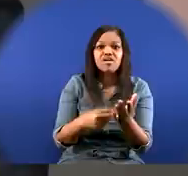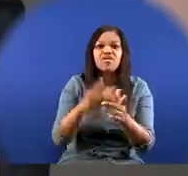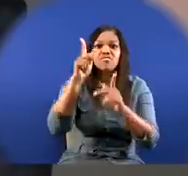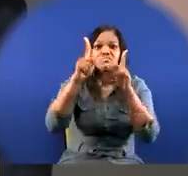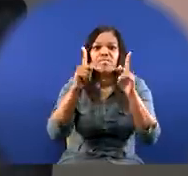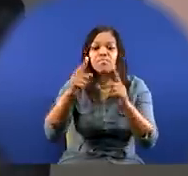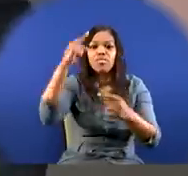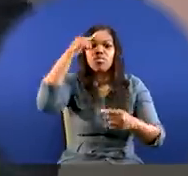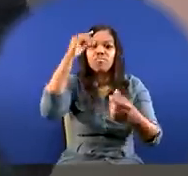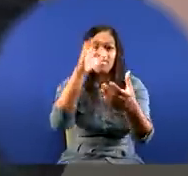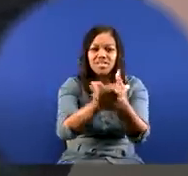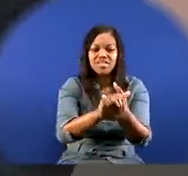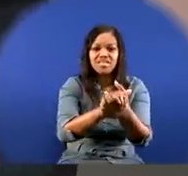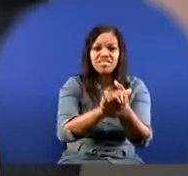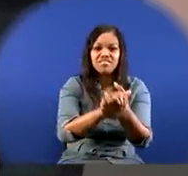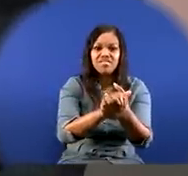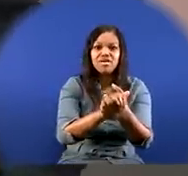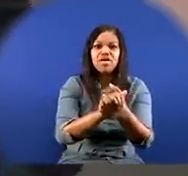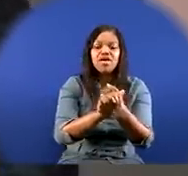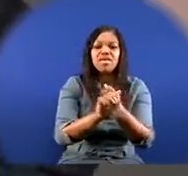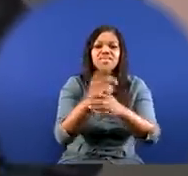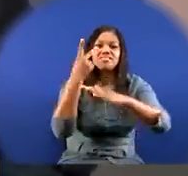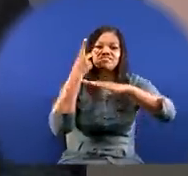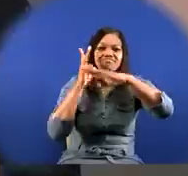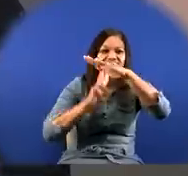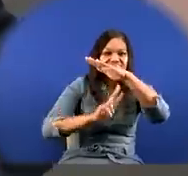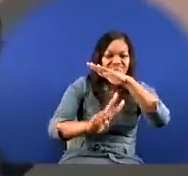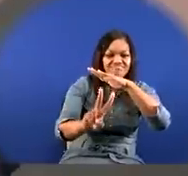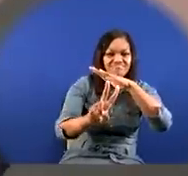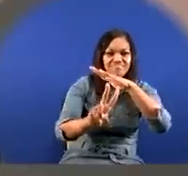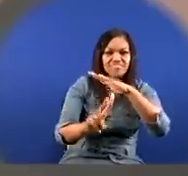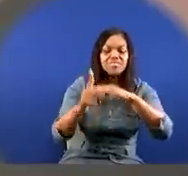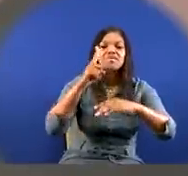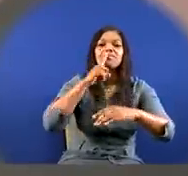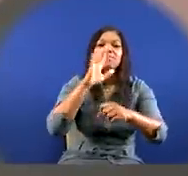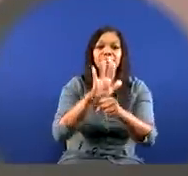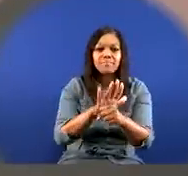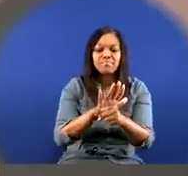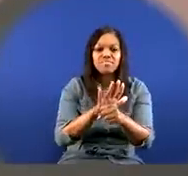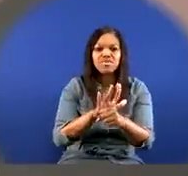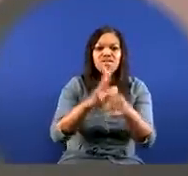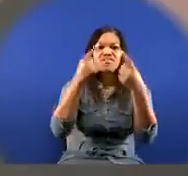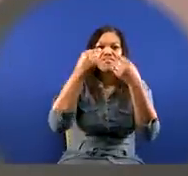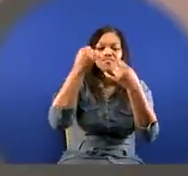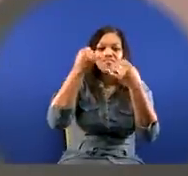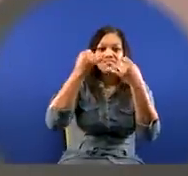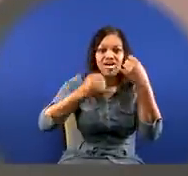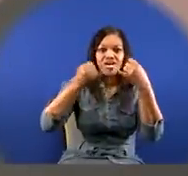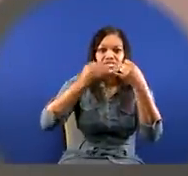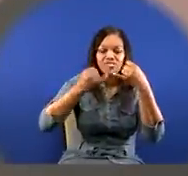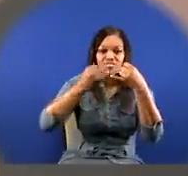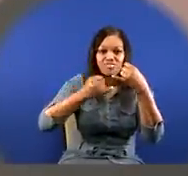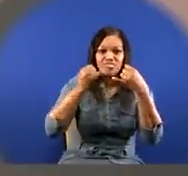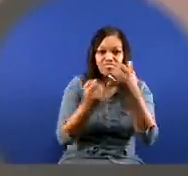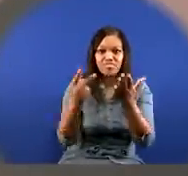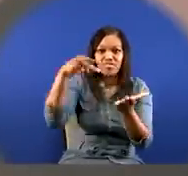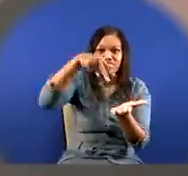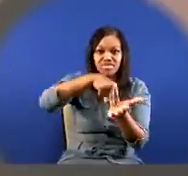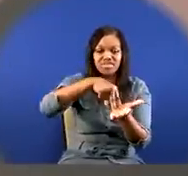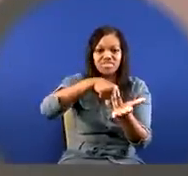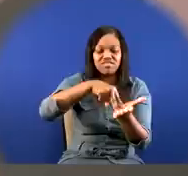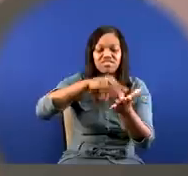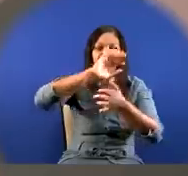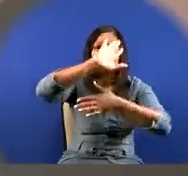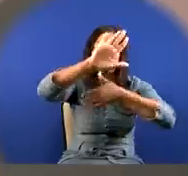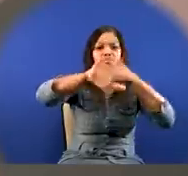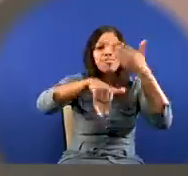believers was a foretaste and a pledge of the final resurrection of